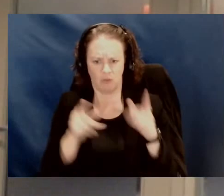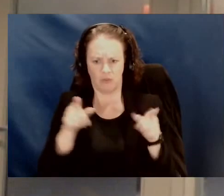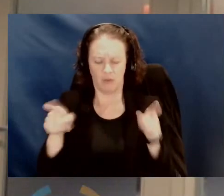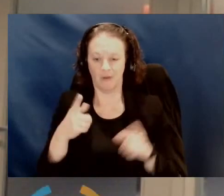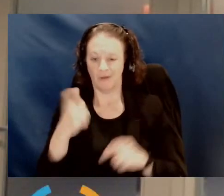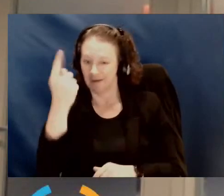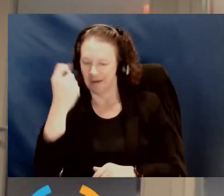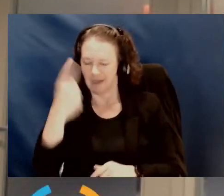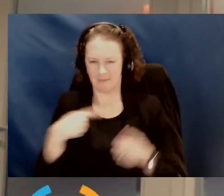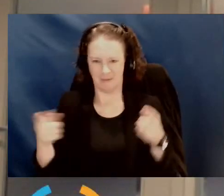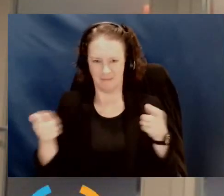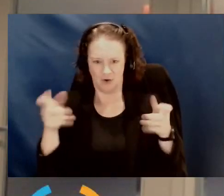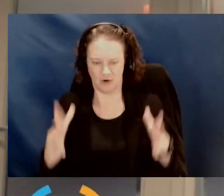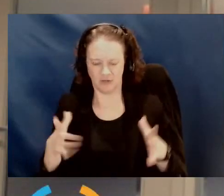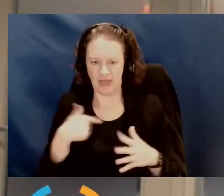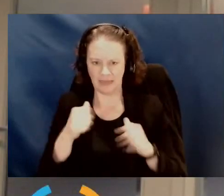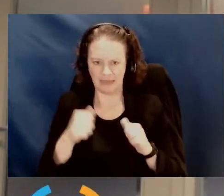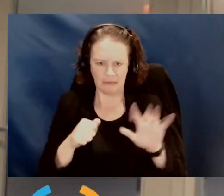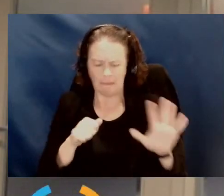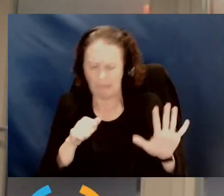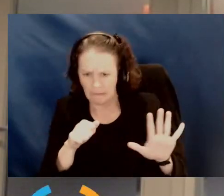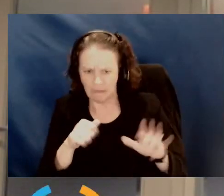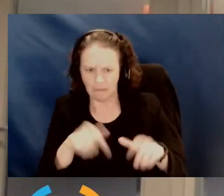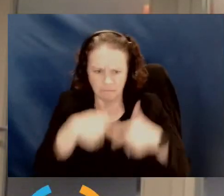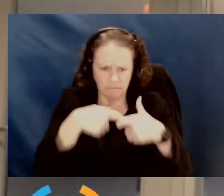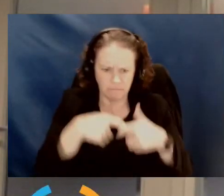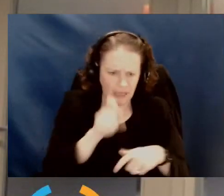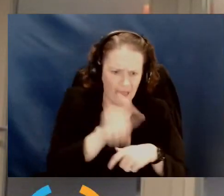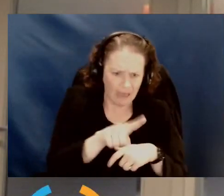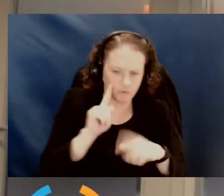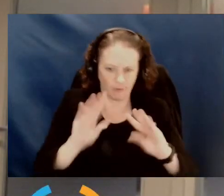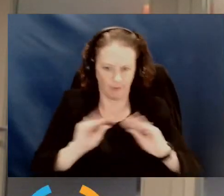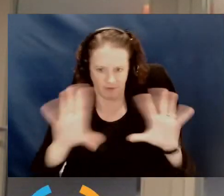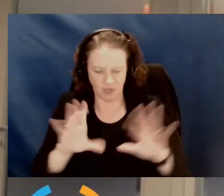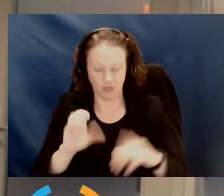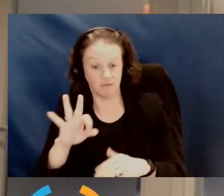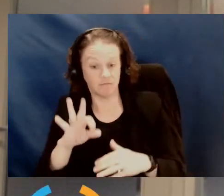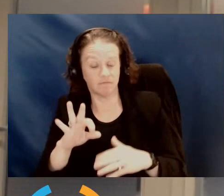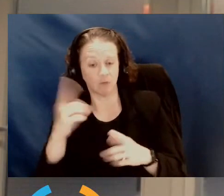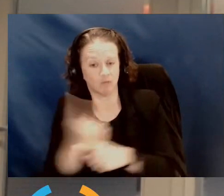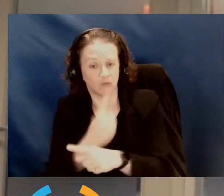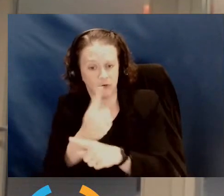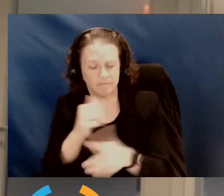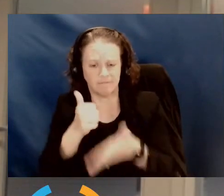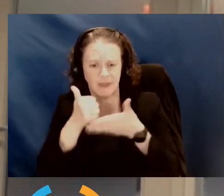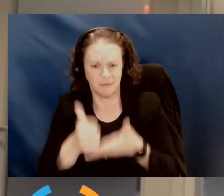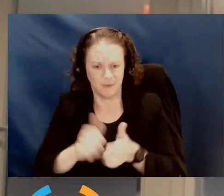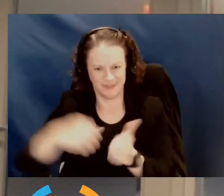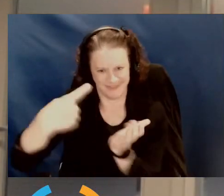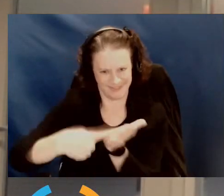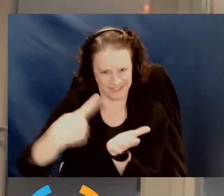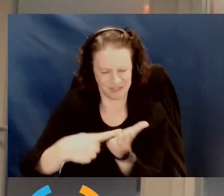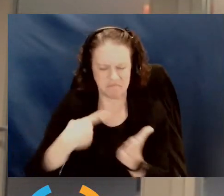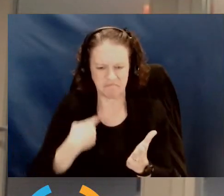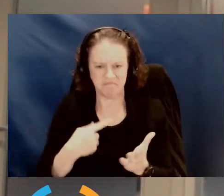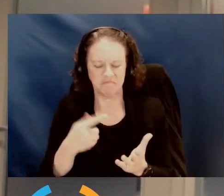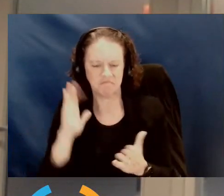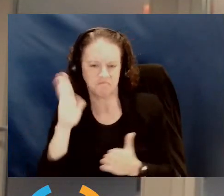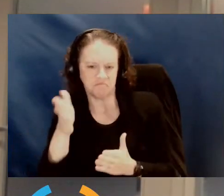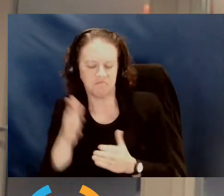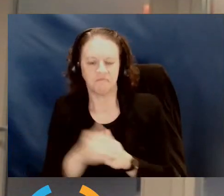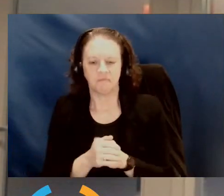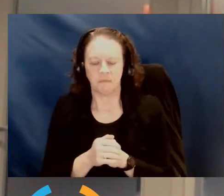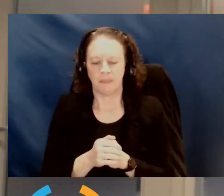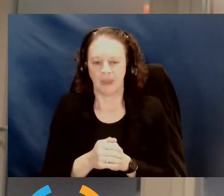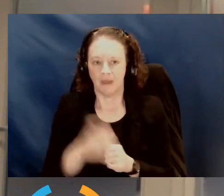the right to ask for clarification should it be appropriate and helpful to the discussion. And I think I promise I